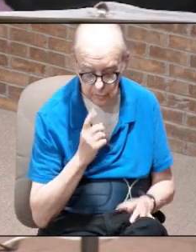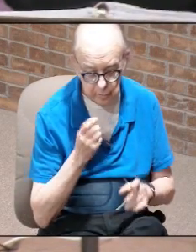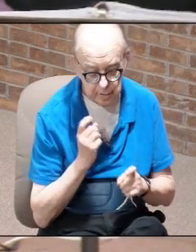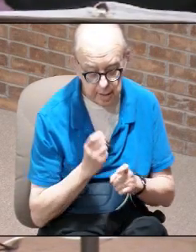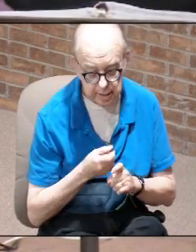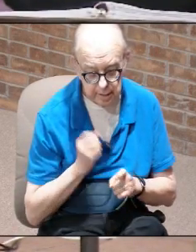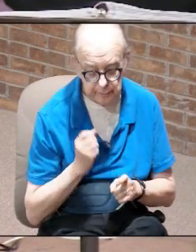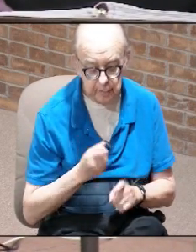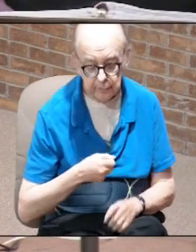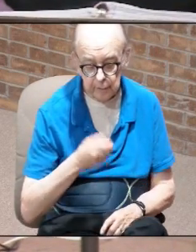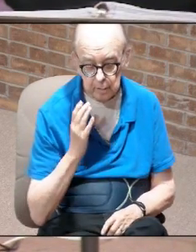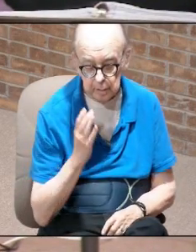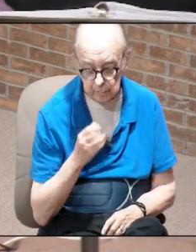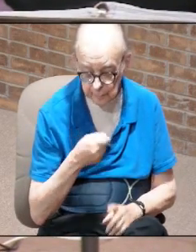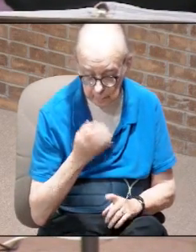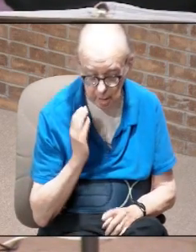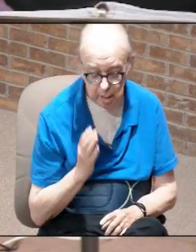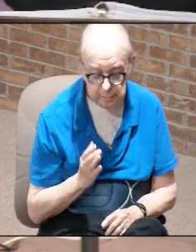from God.